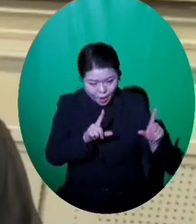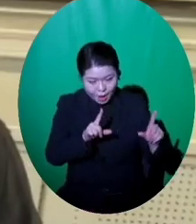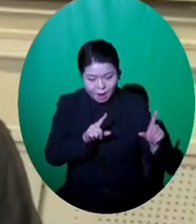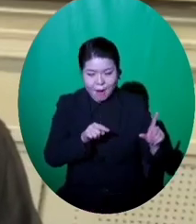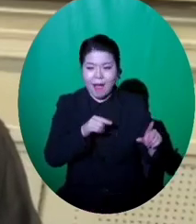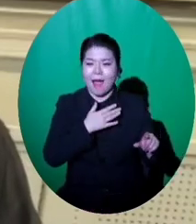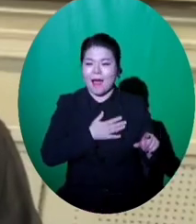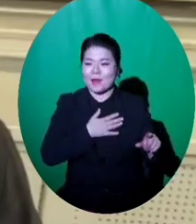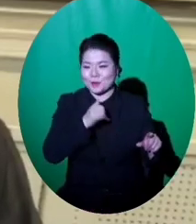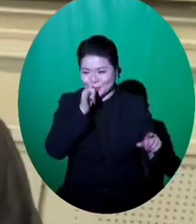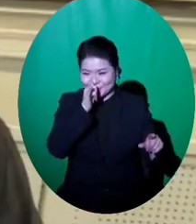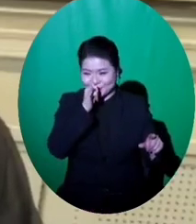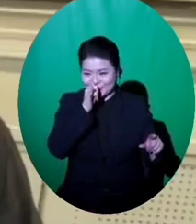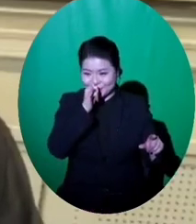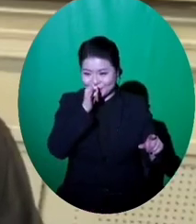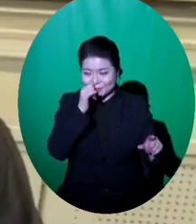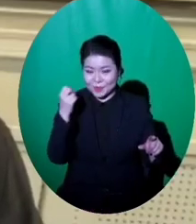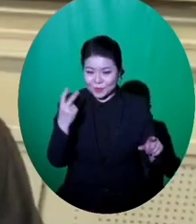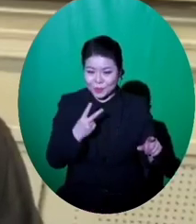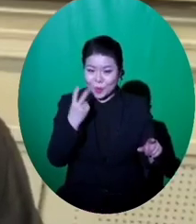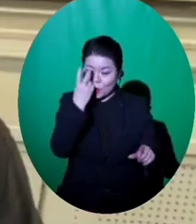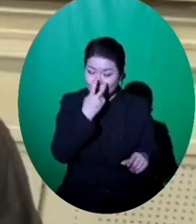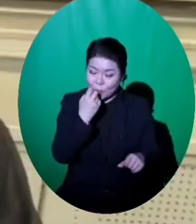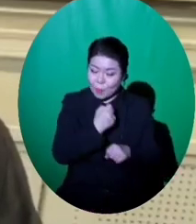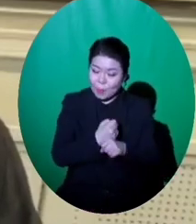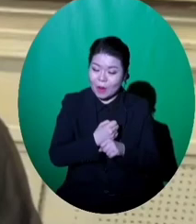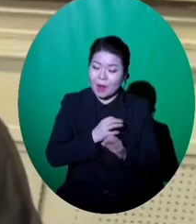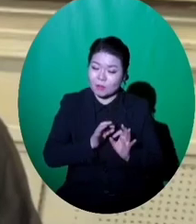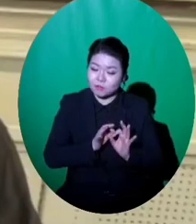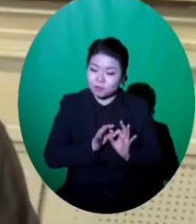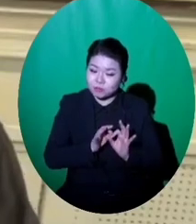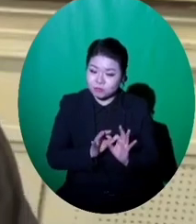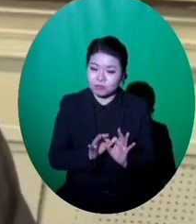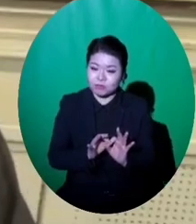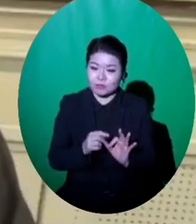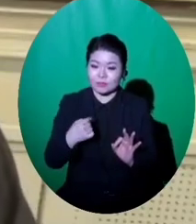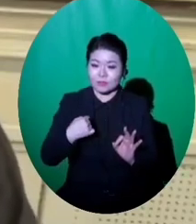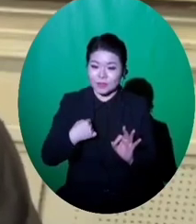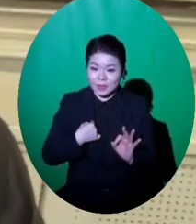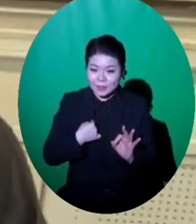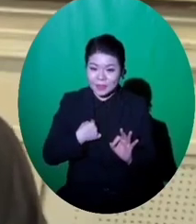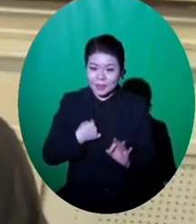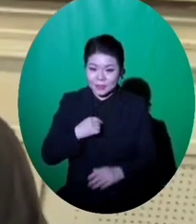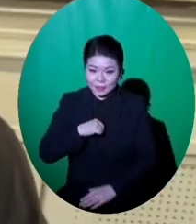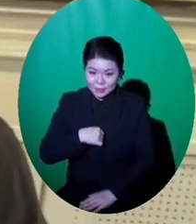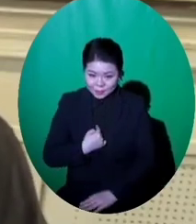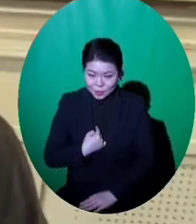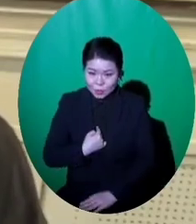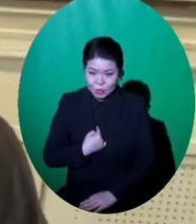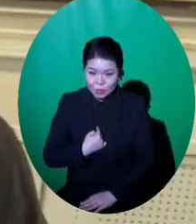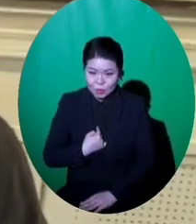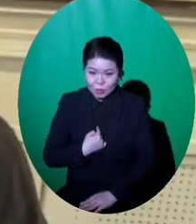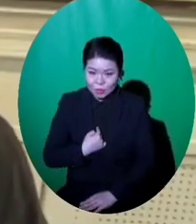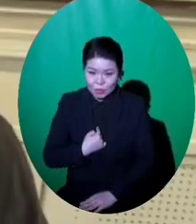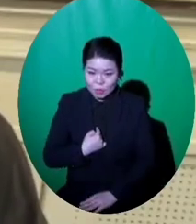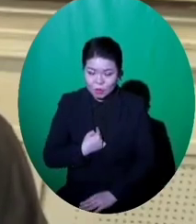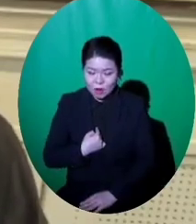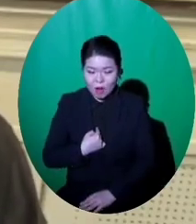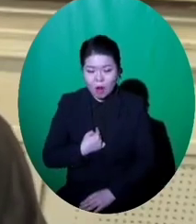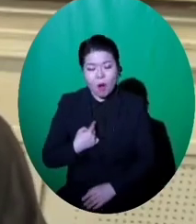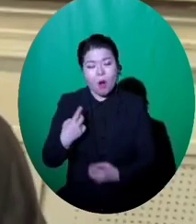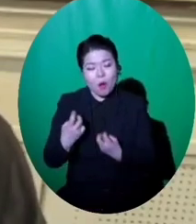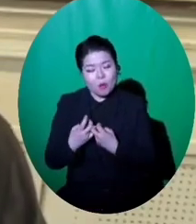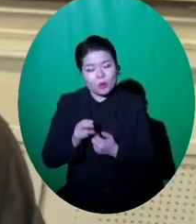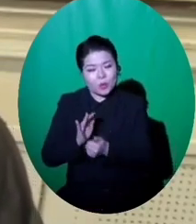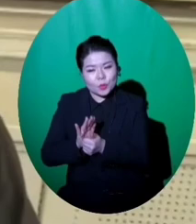the concrete question, what can I do in a way that is not just individualized or self-serving? And how